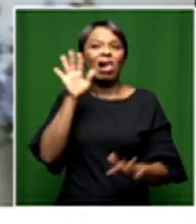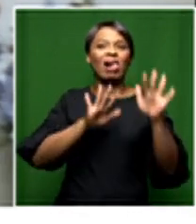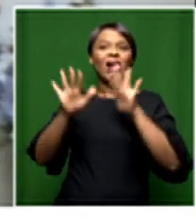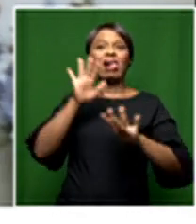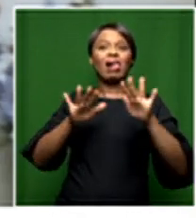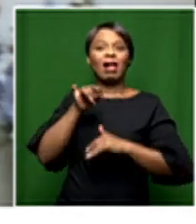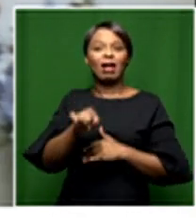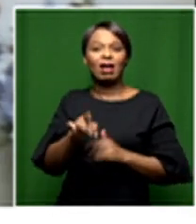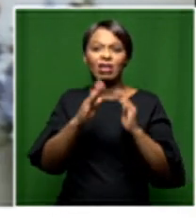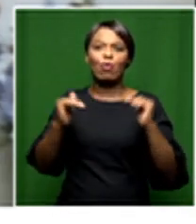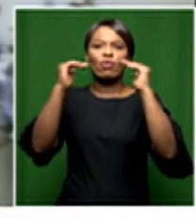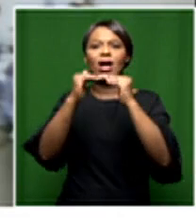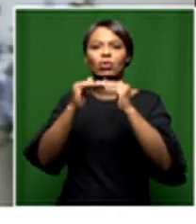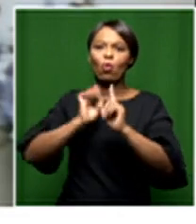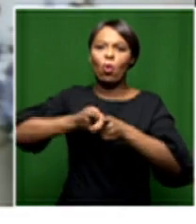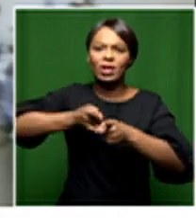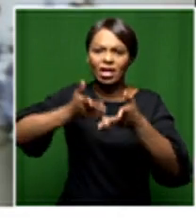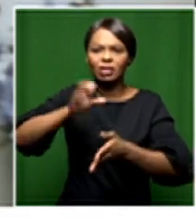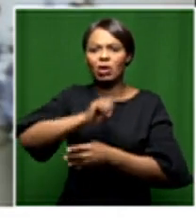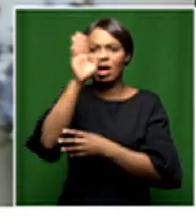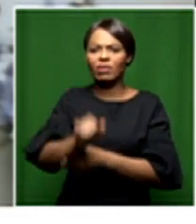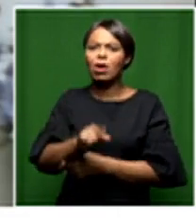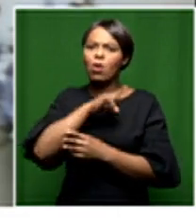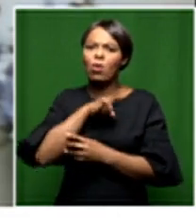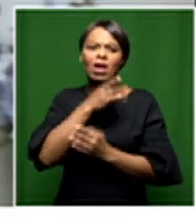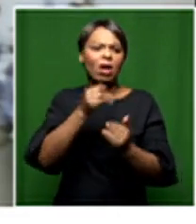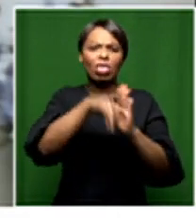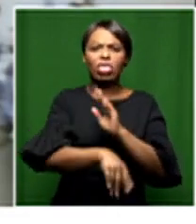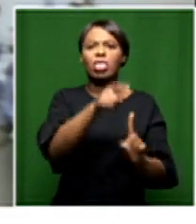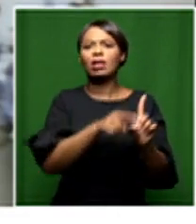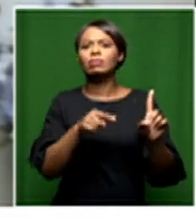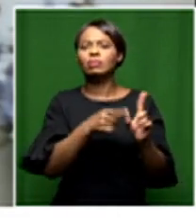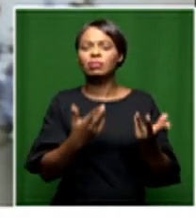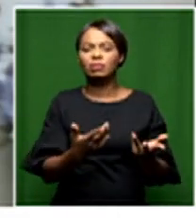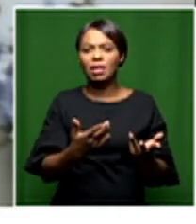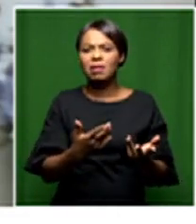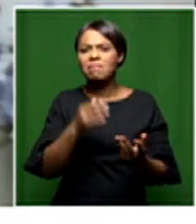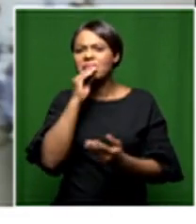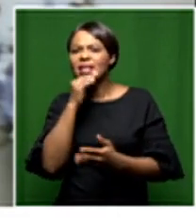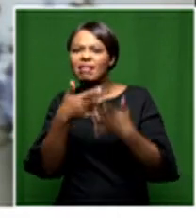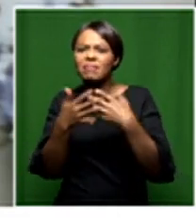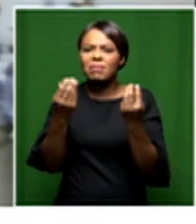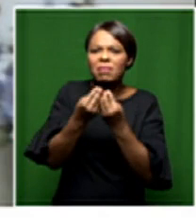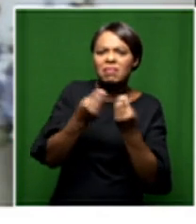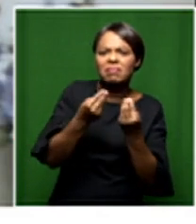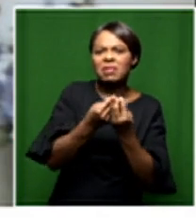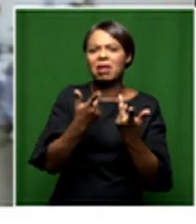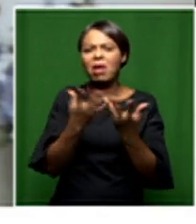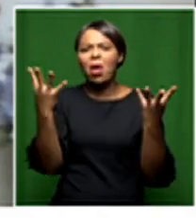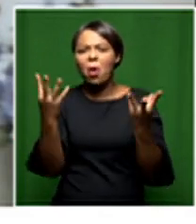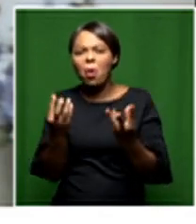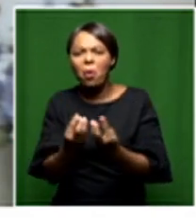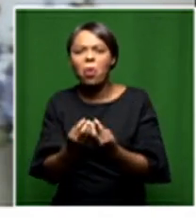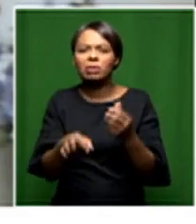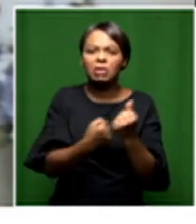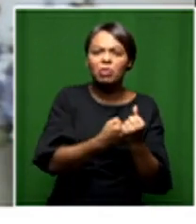South Africa while he is going down. So it is not going to be any quiet going down and succumbing to